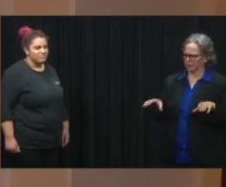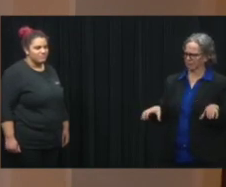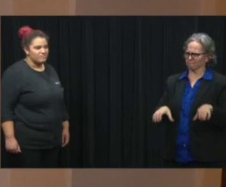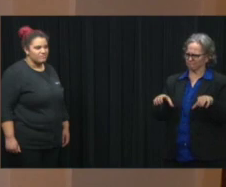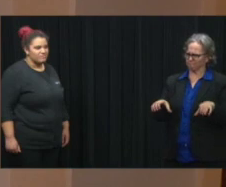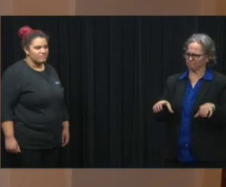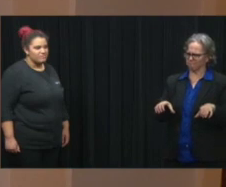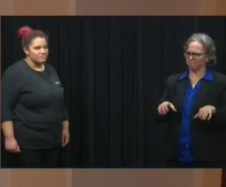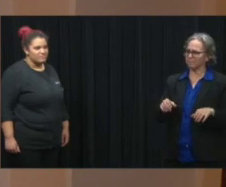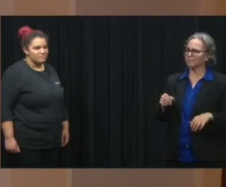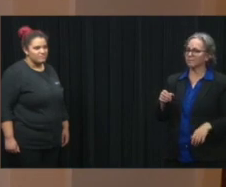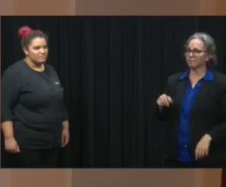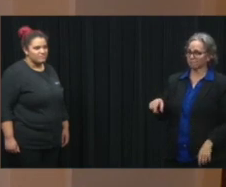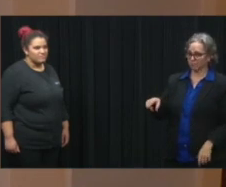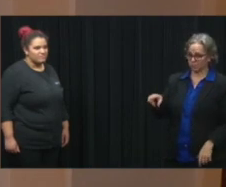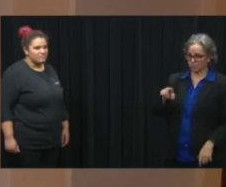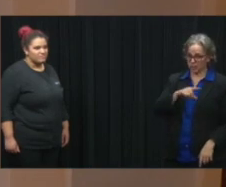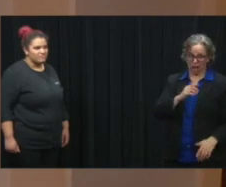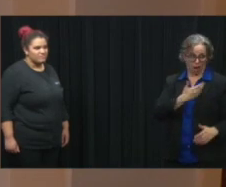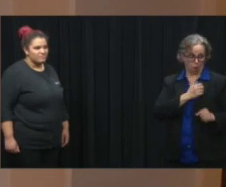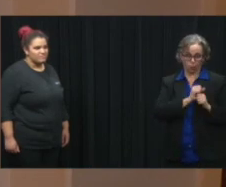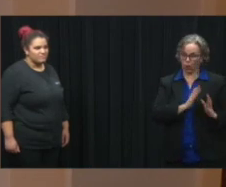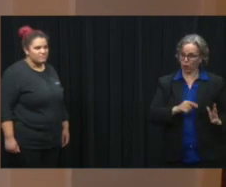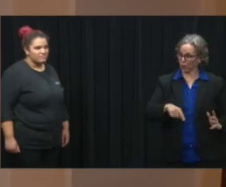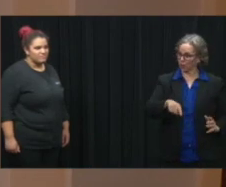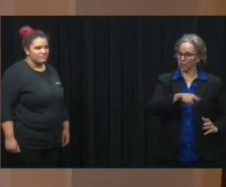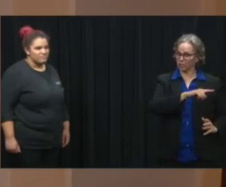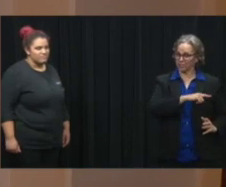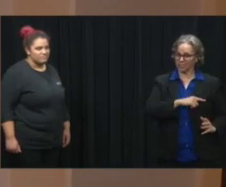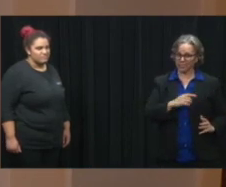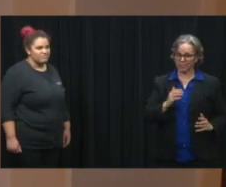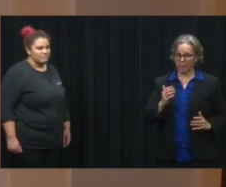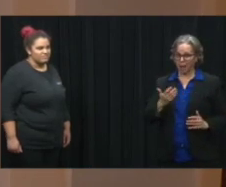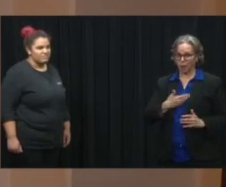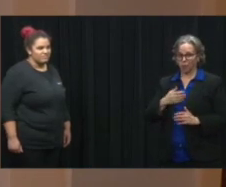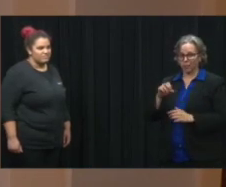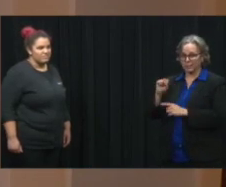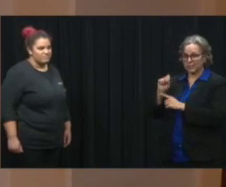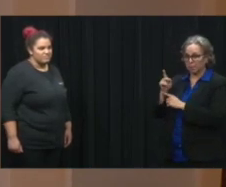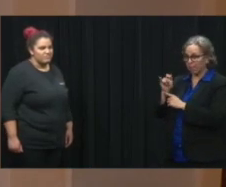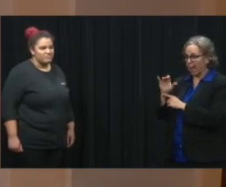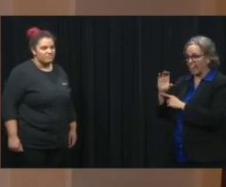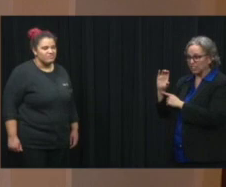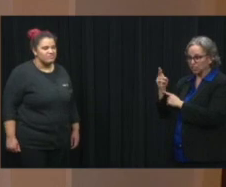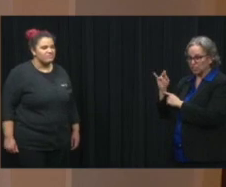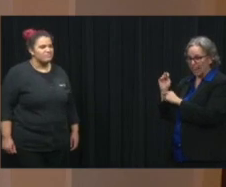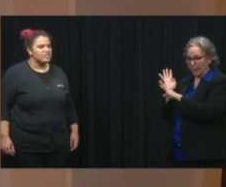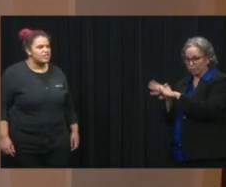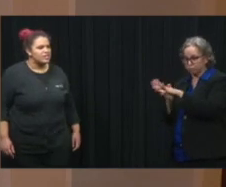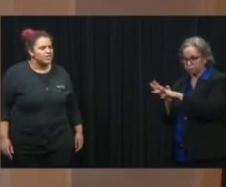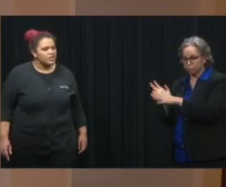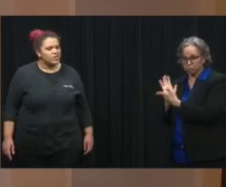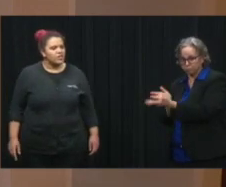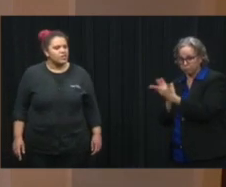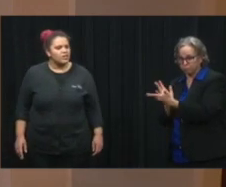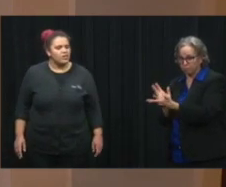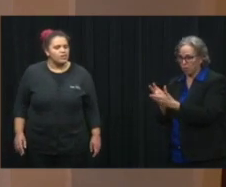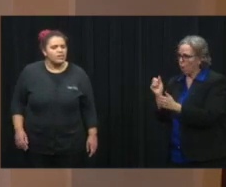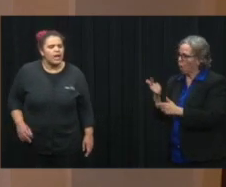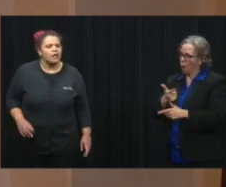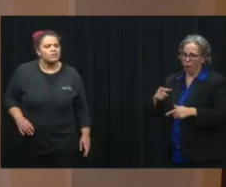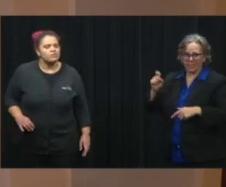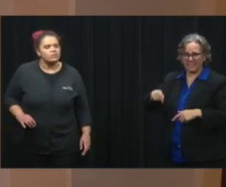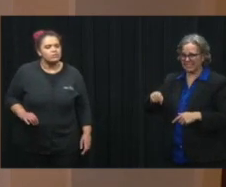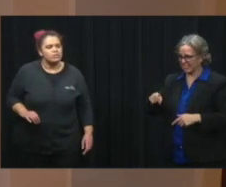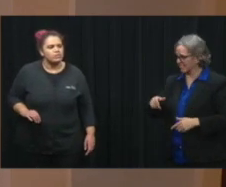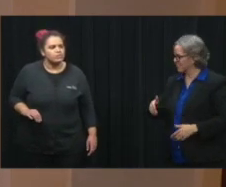chain of our workforce, and certainly now with first responders and hospitals. Dr. John, Acton. could you, Lieutenant Governor, could you just briefly,